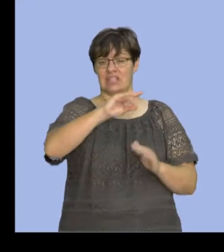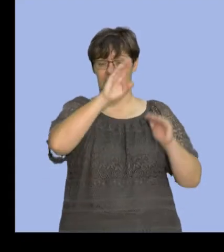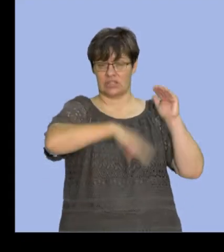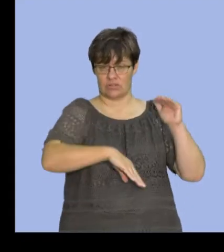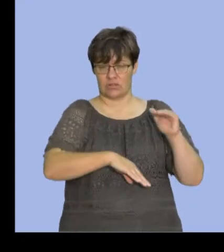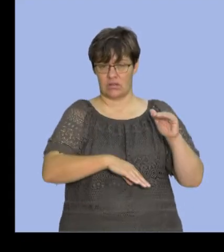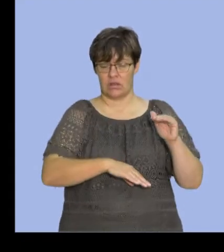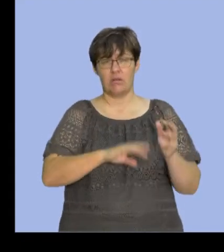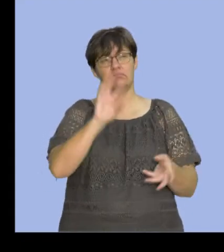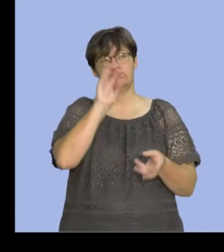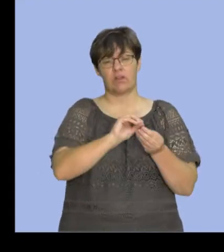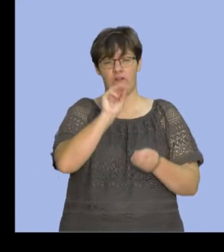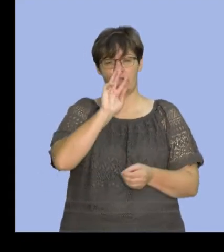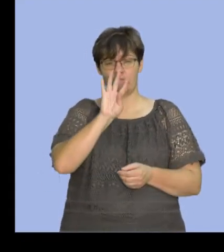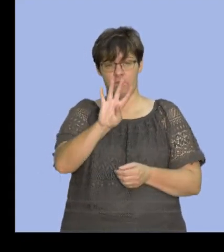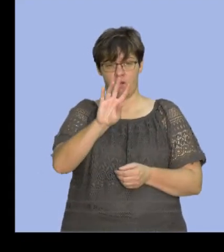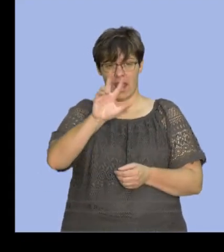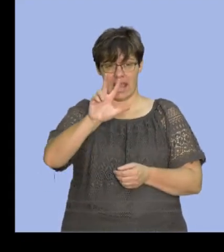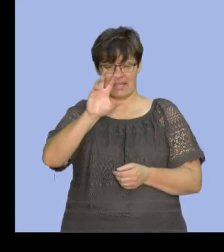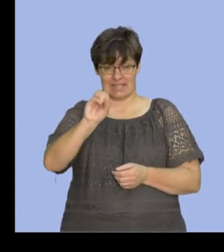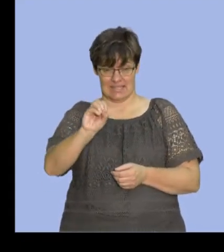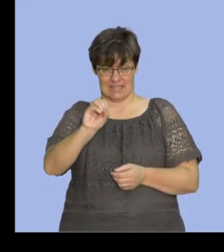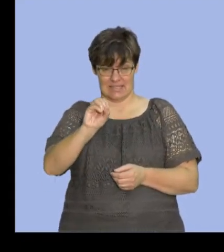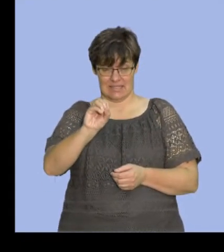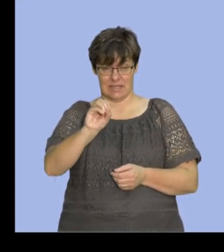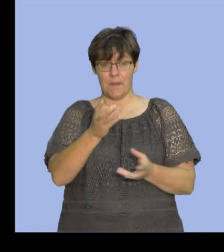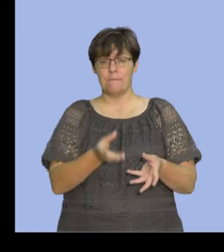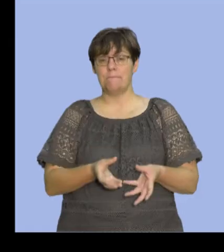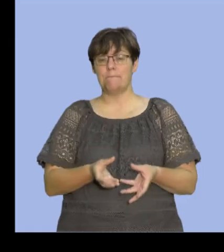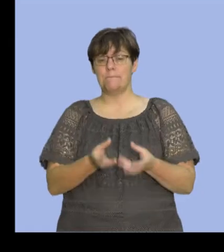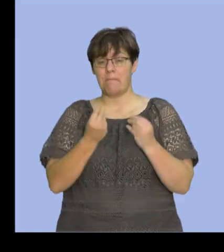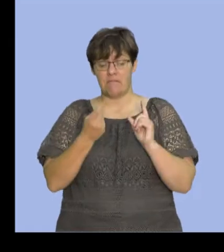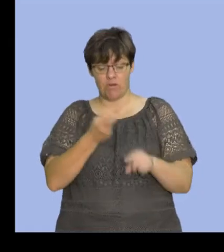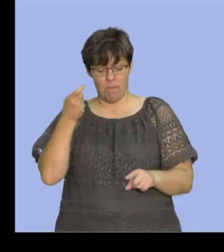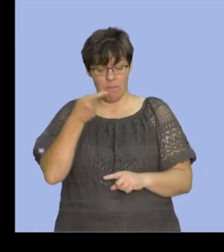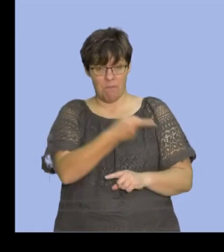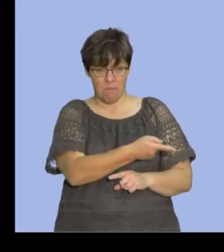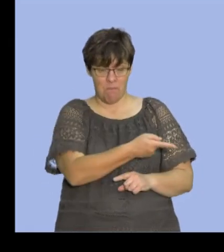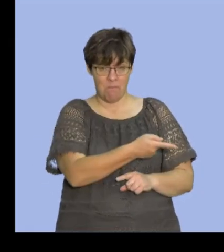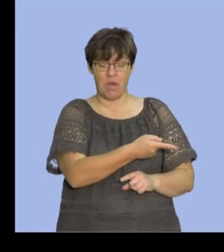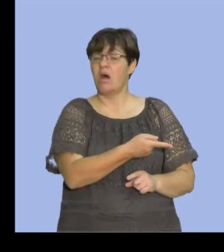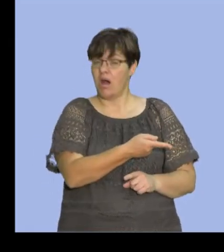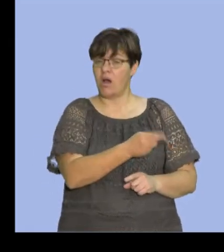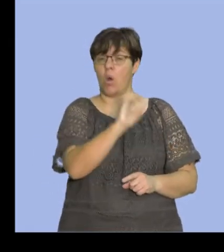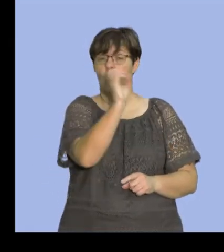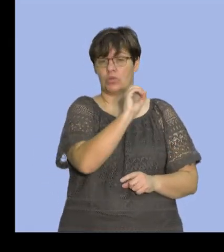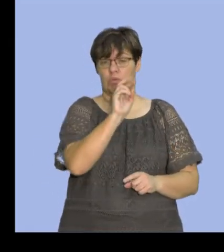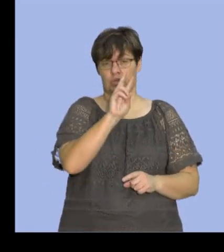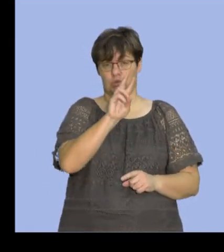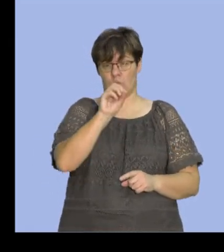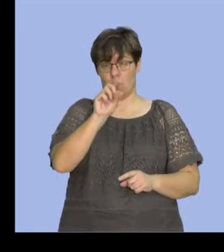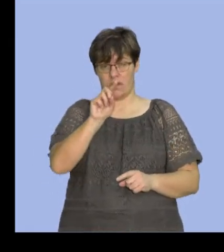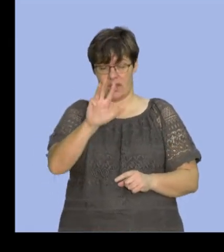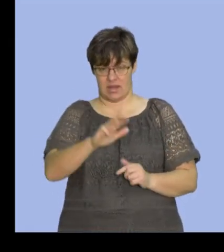to 480 Rand was received from the creditors during October 2019.